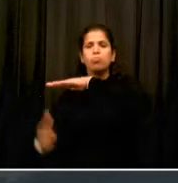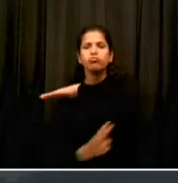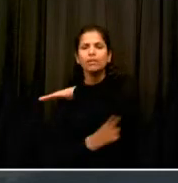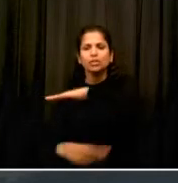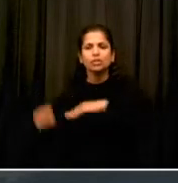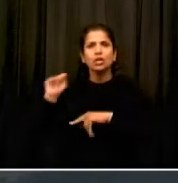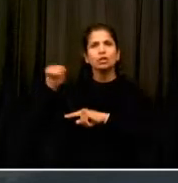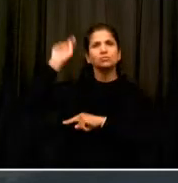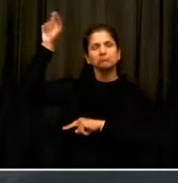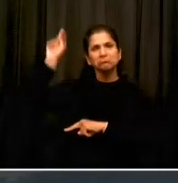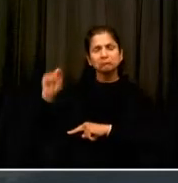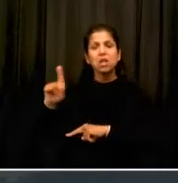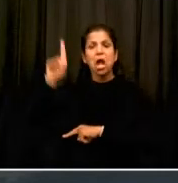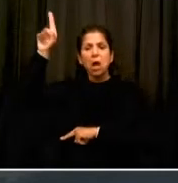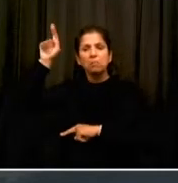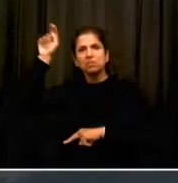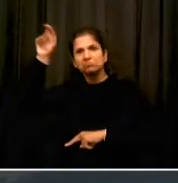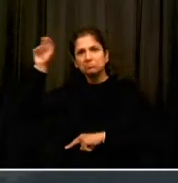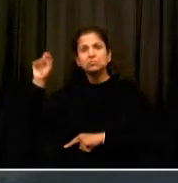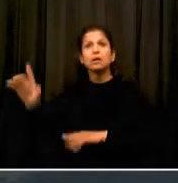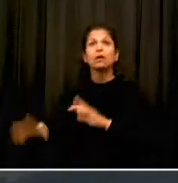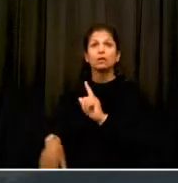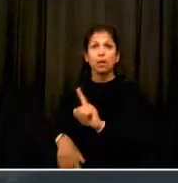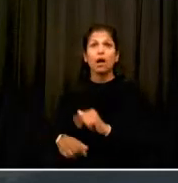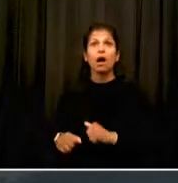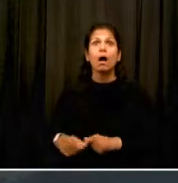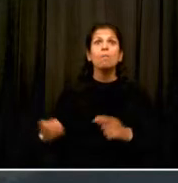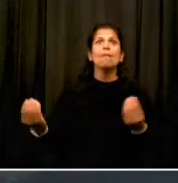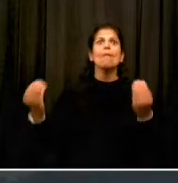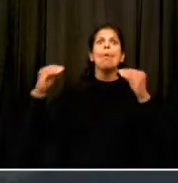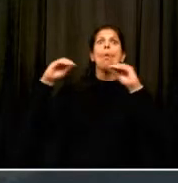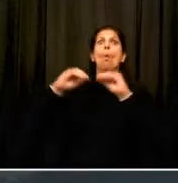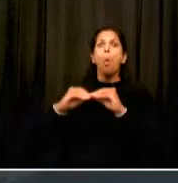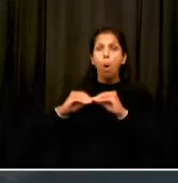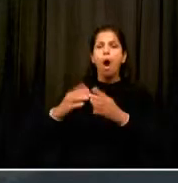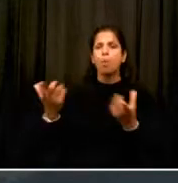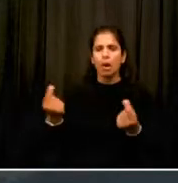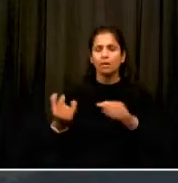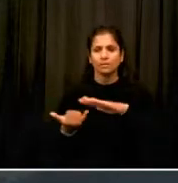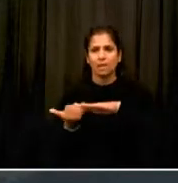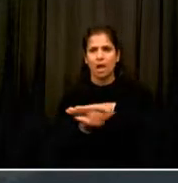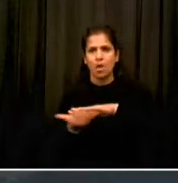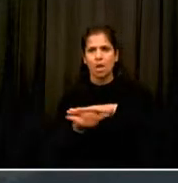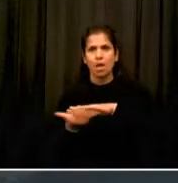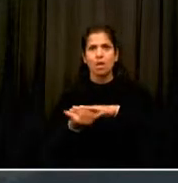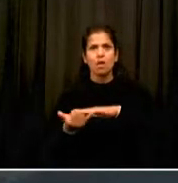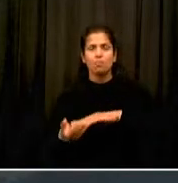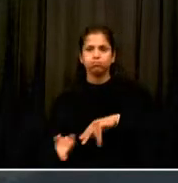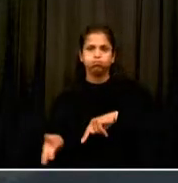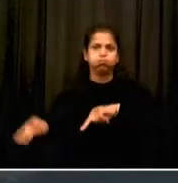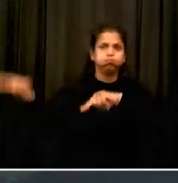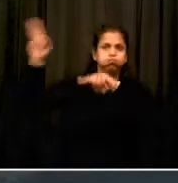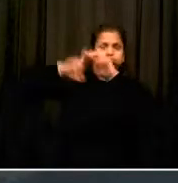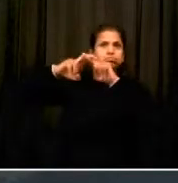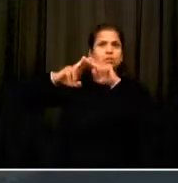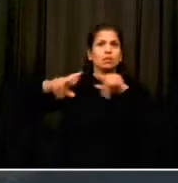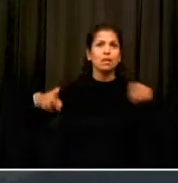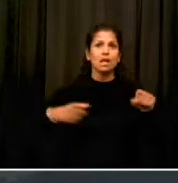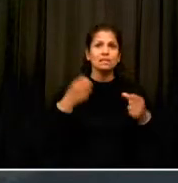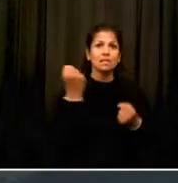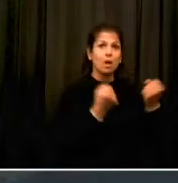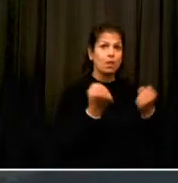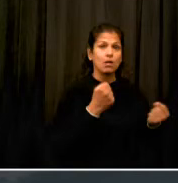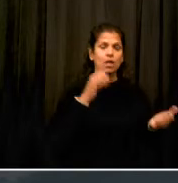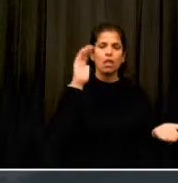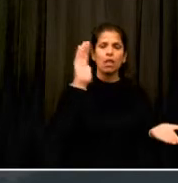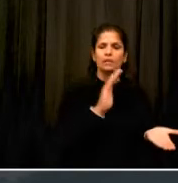real activity, real progress is happening, and all of these pieces have to come together for it to work. Now, testing. From